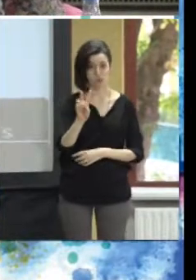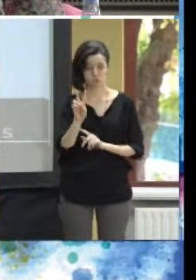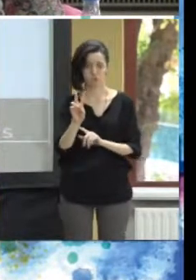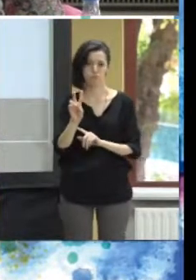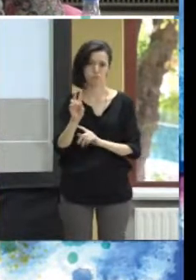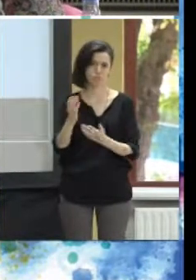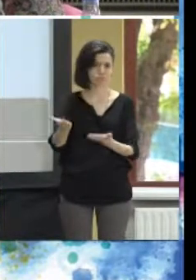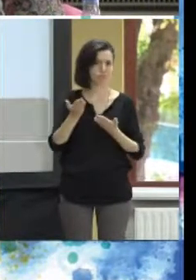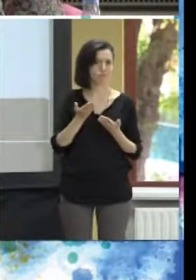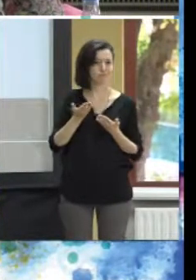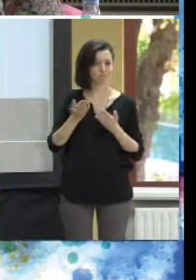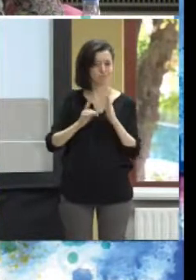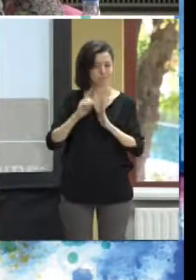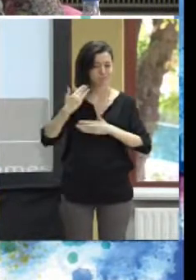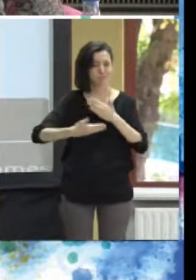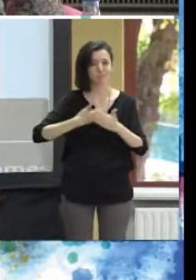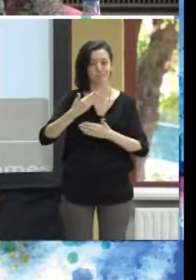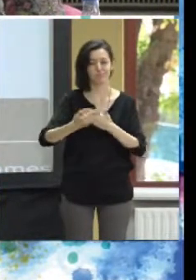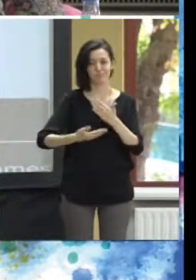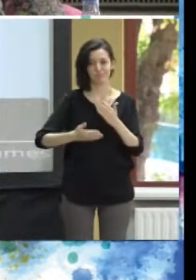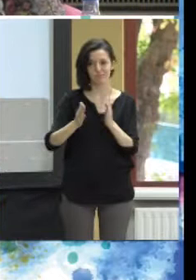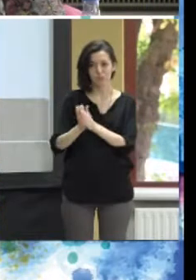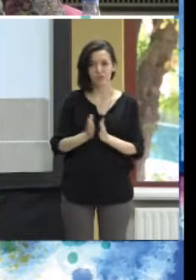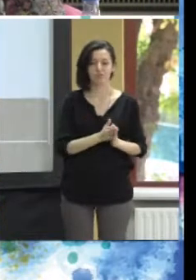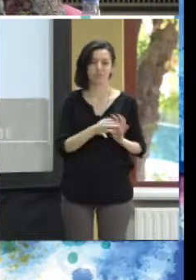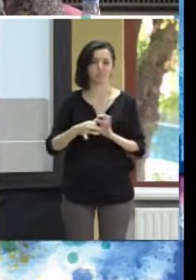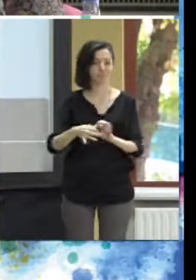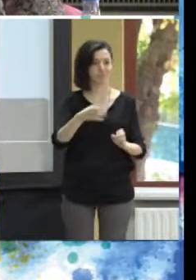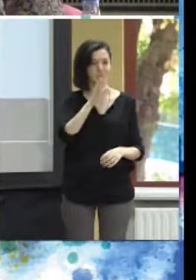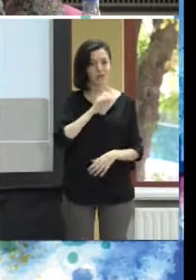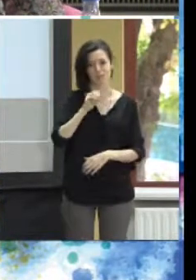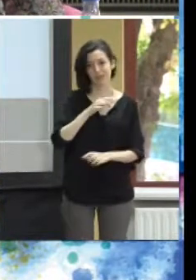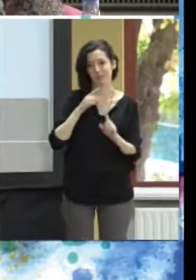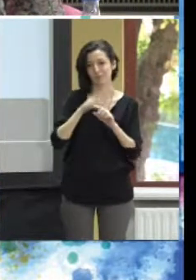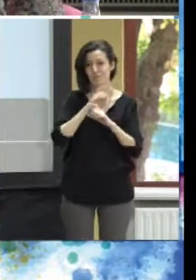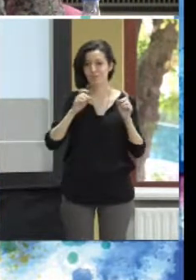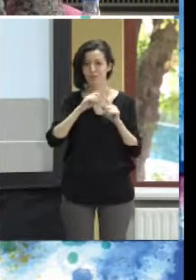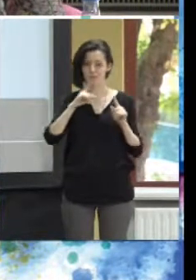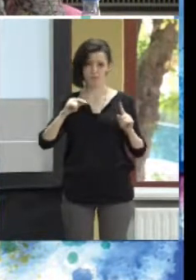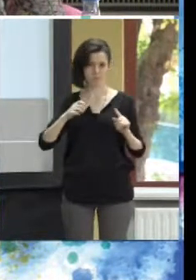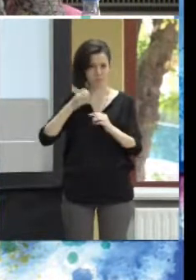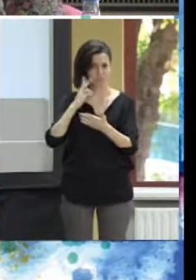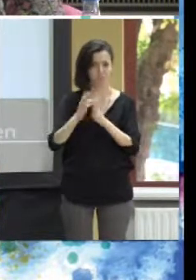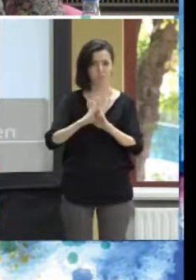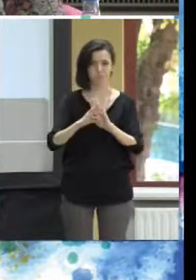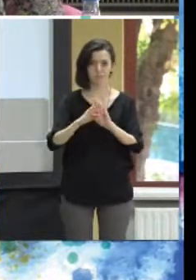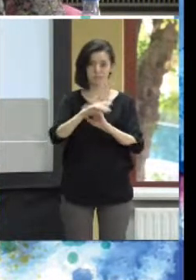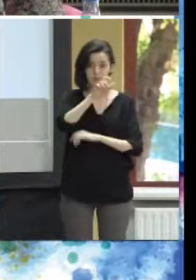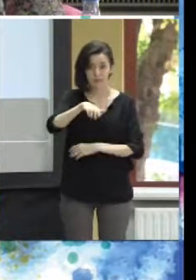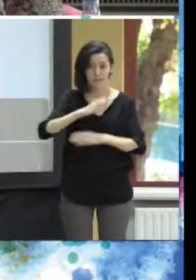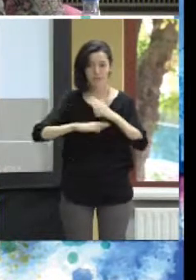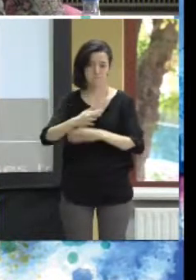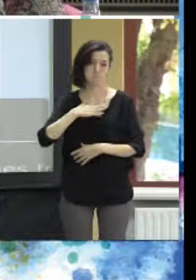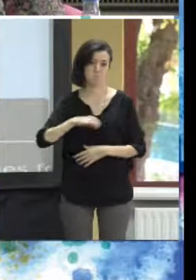CNS, and CIDOS. And they have been great colleagues for a journey, and that have allowed for